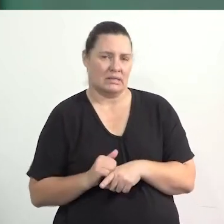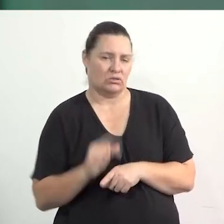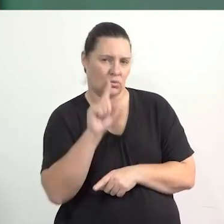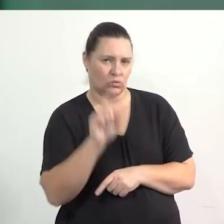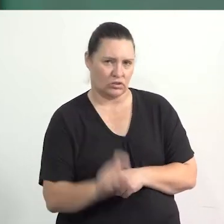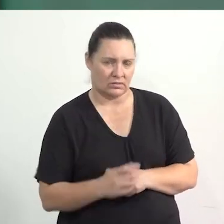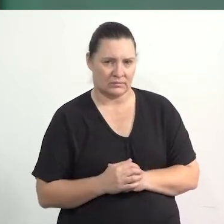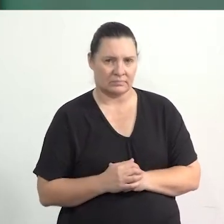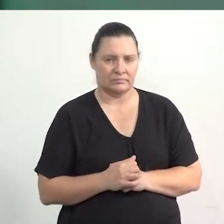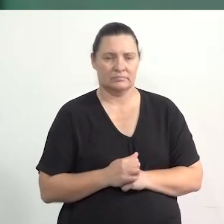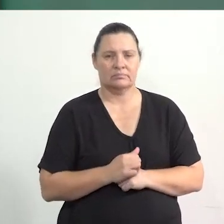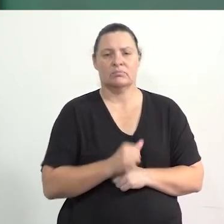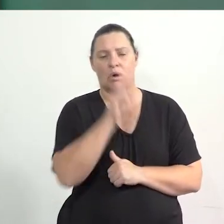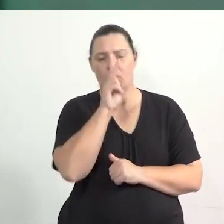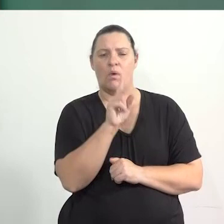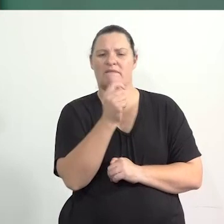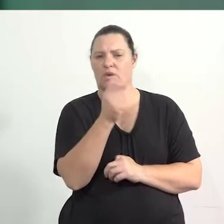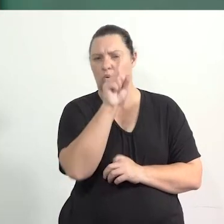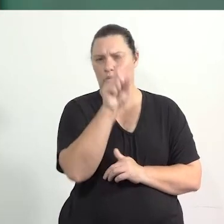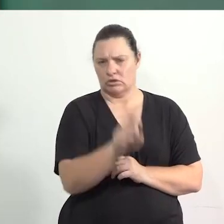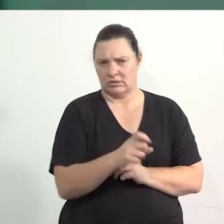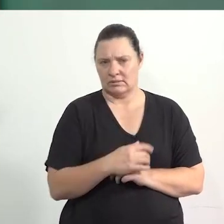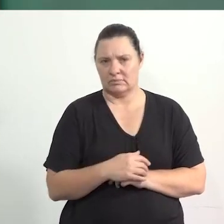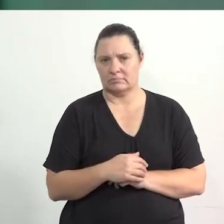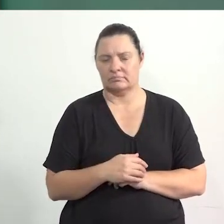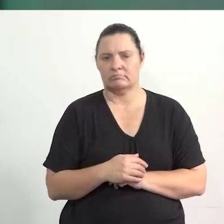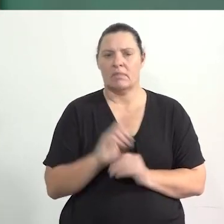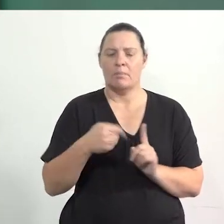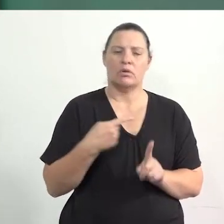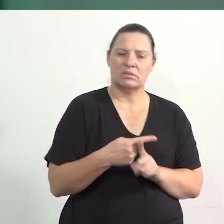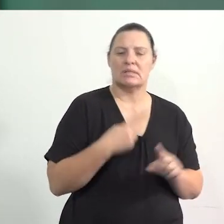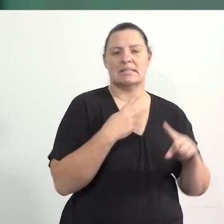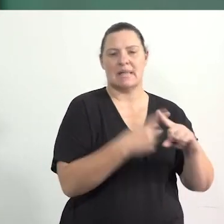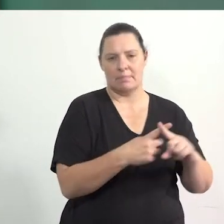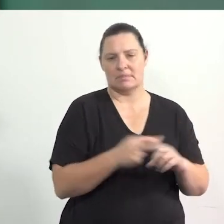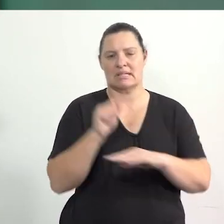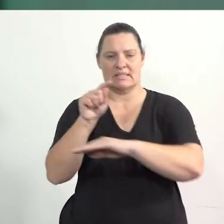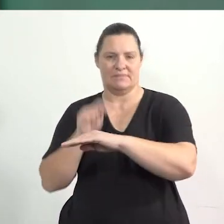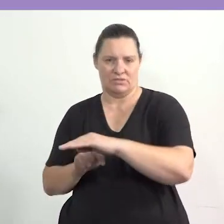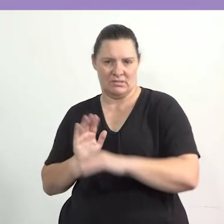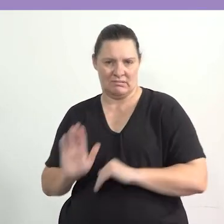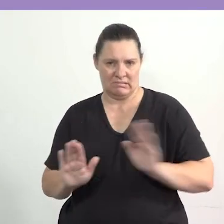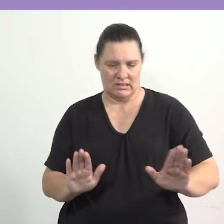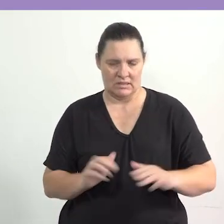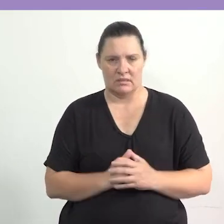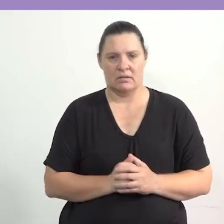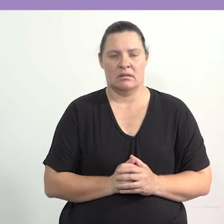questions. So let's look at a few questions about multiplication and division.